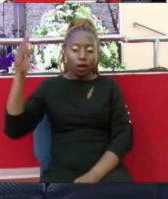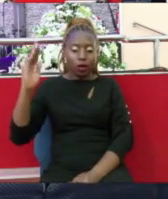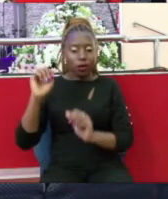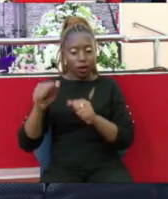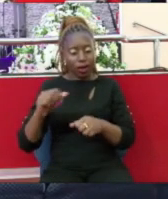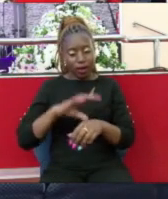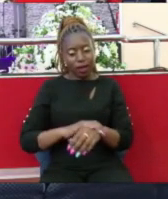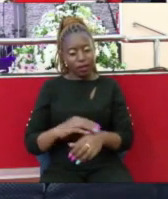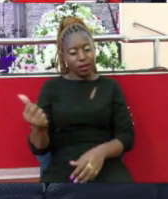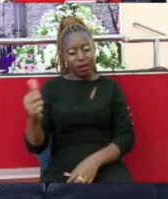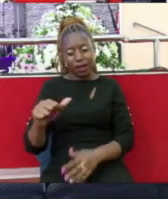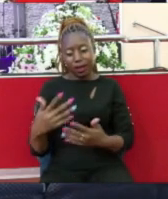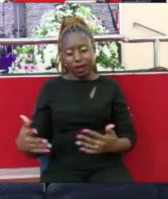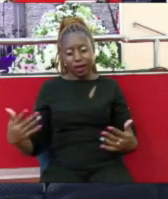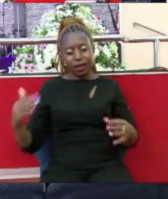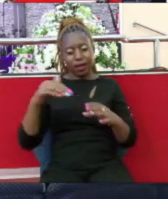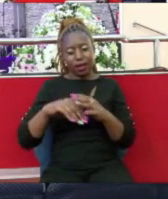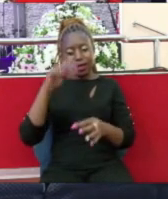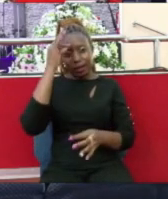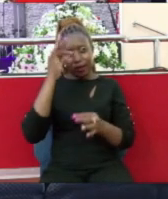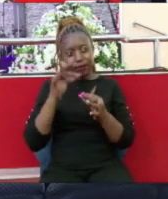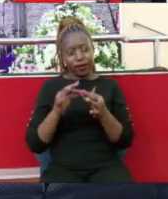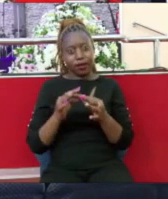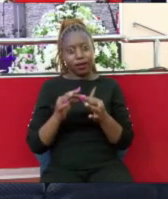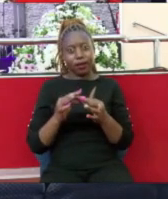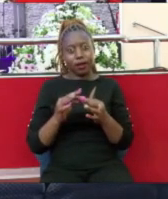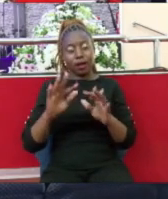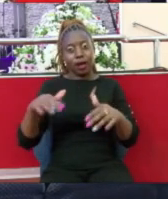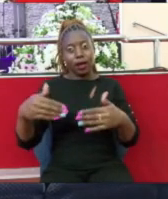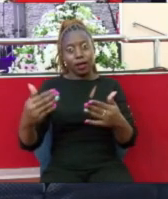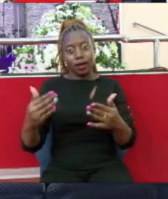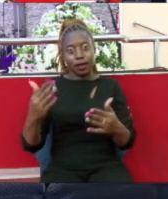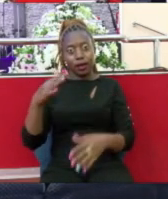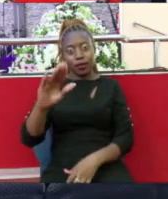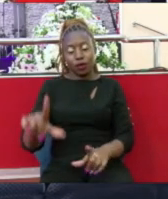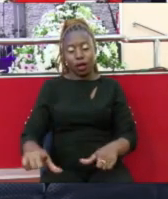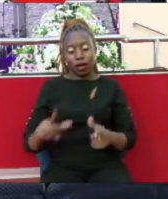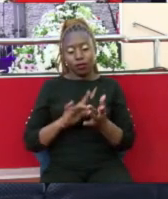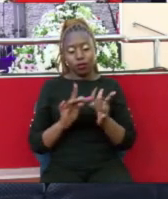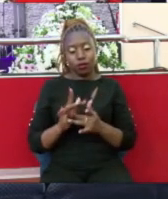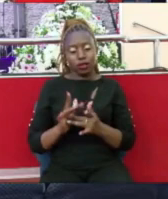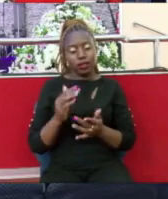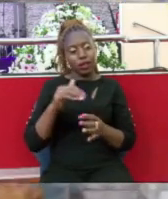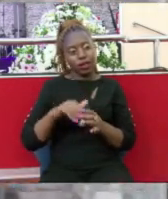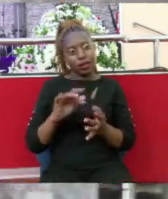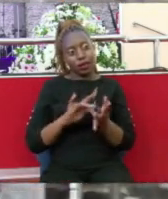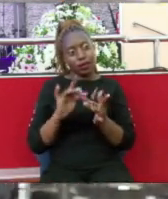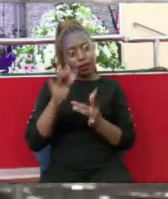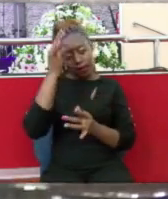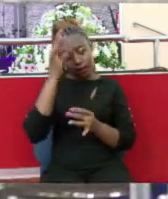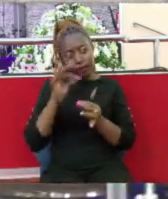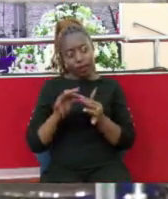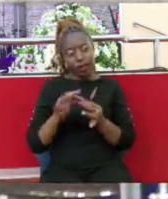faith. Mungu anaweza toa ambacho kimetolewa kwa imani. Give your life to Jesus by faith. Toa maisha yako kwa Yesu kwa imani. And you will see how he will